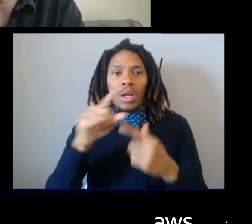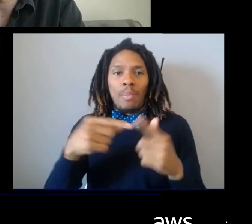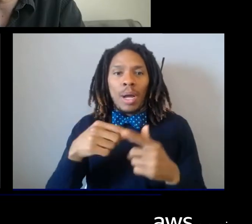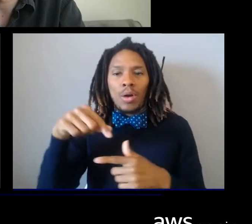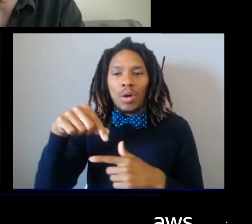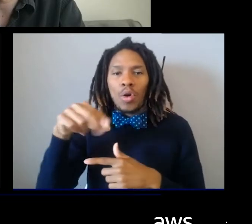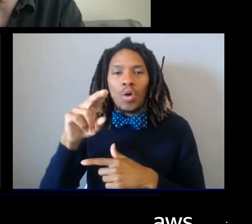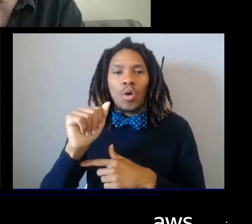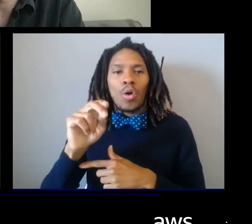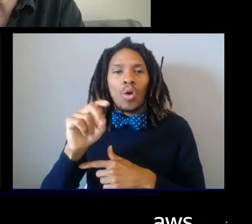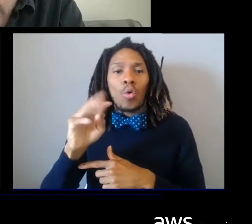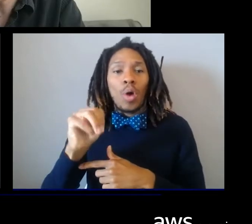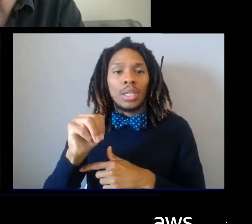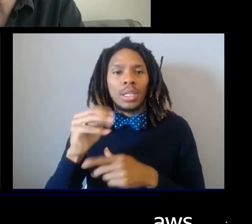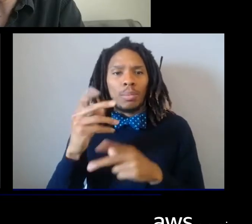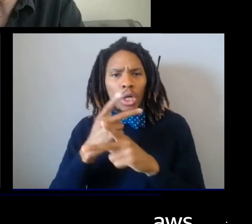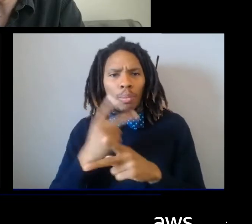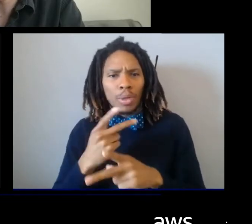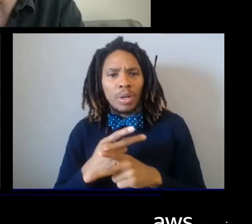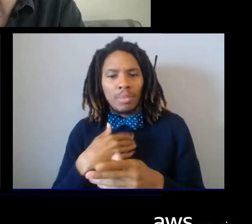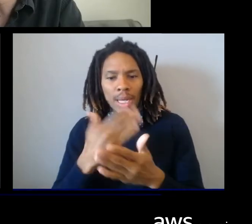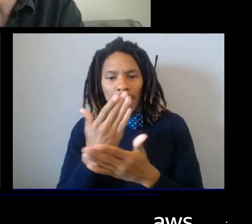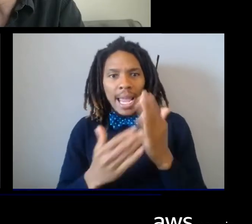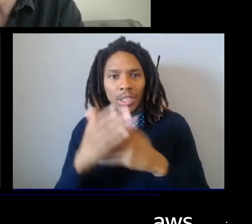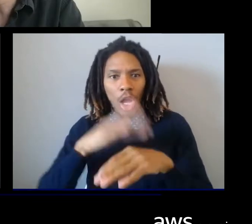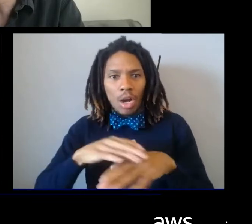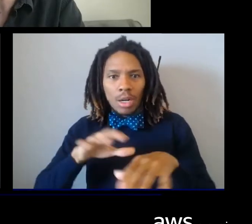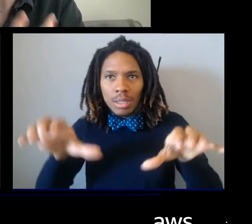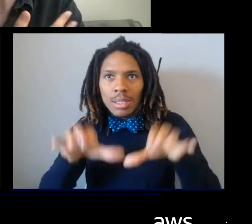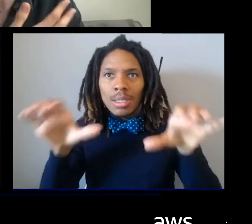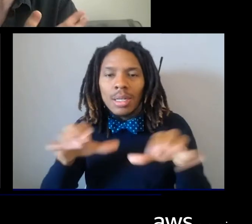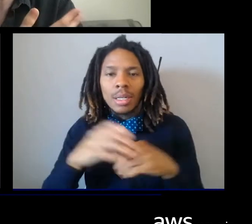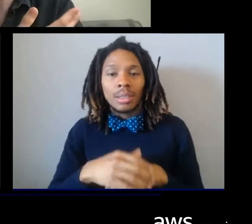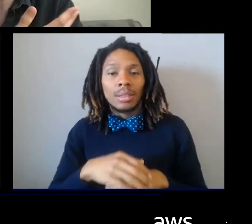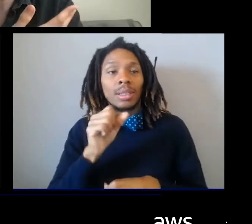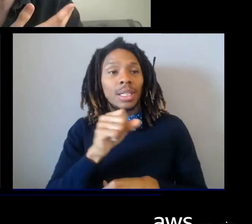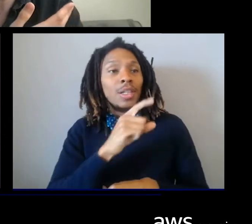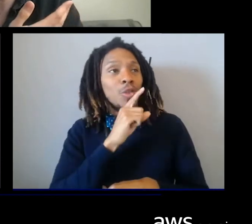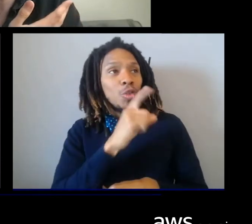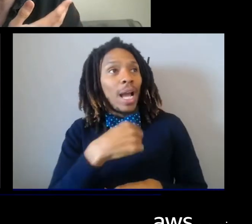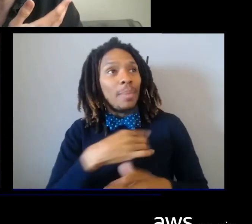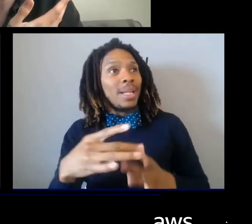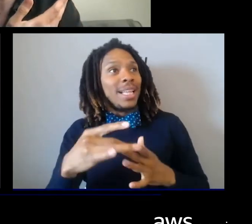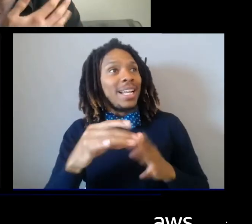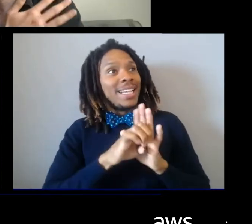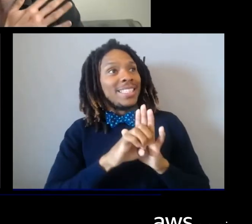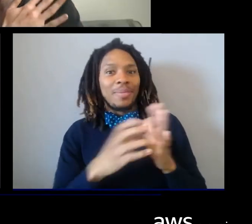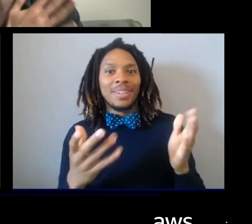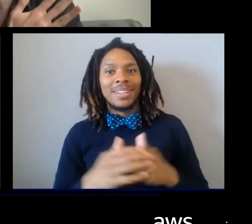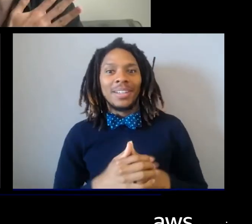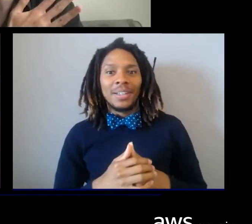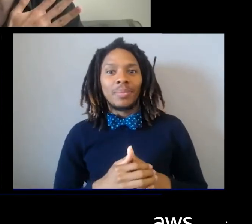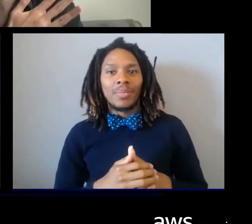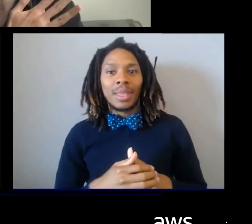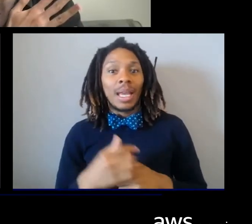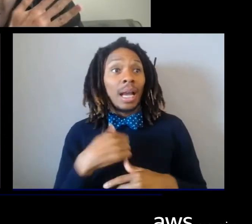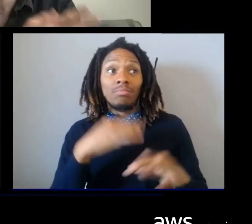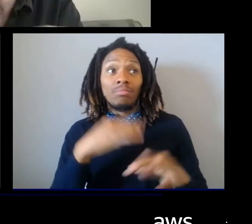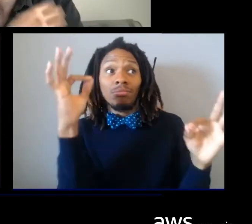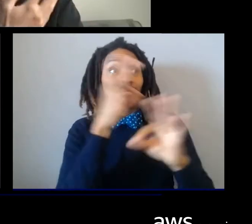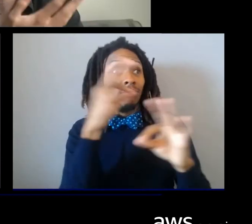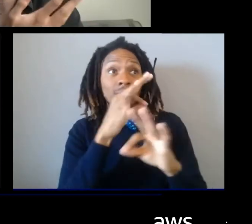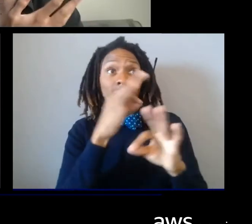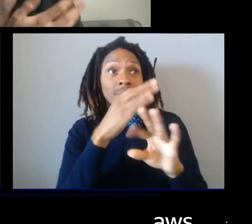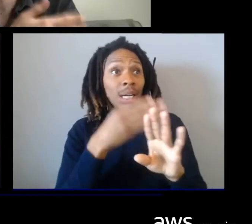and get hands on with it. Yeah, exactly. That's actually true, and I'm the living example of it because I didn't know anything about quantum computing,